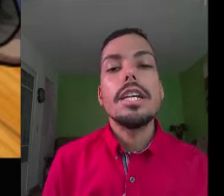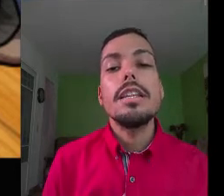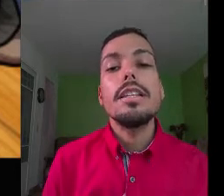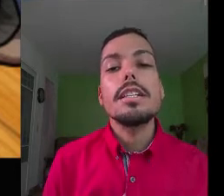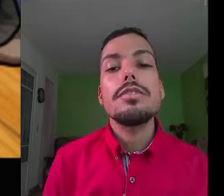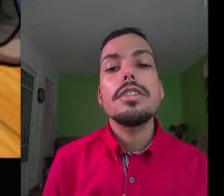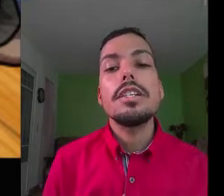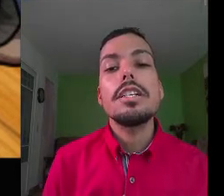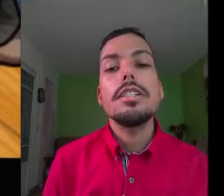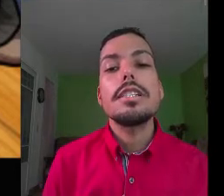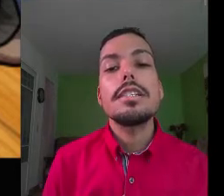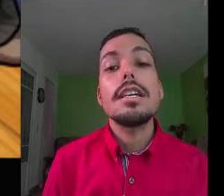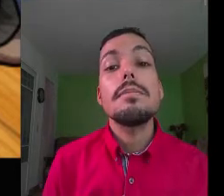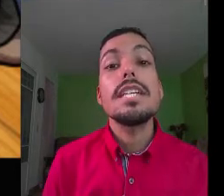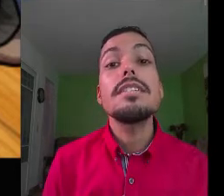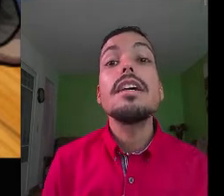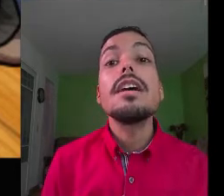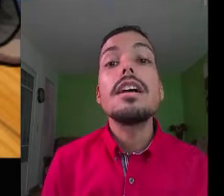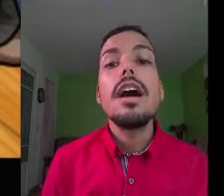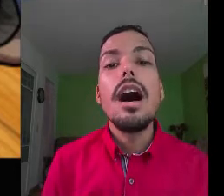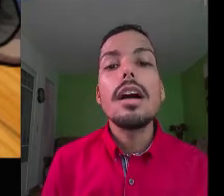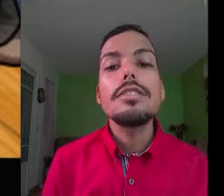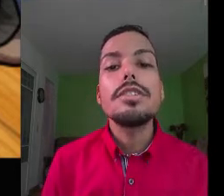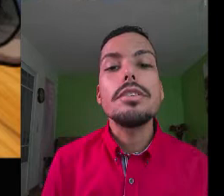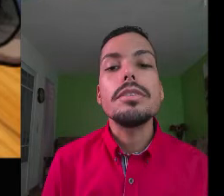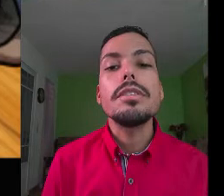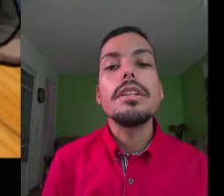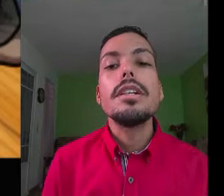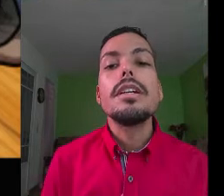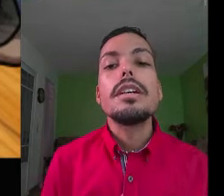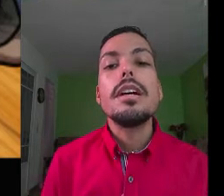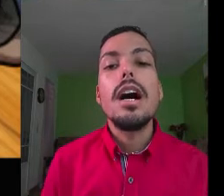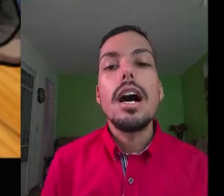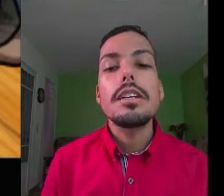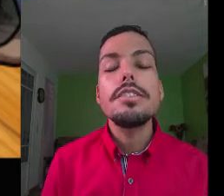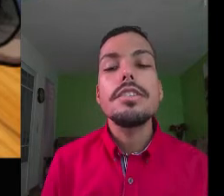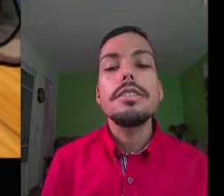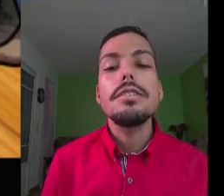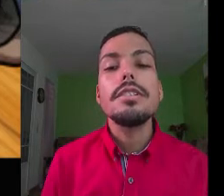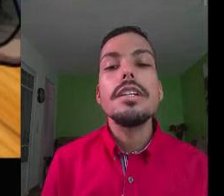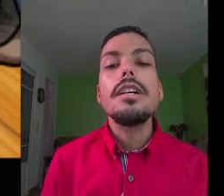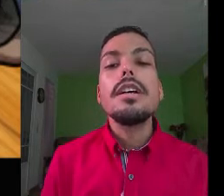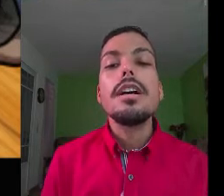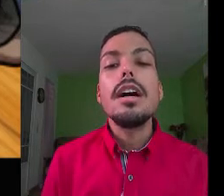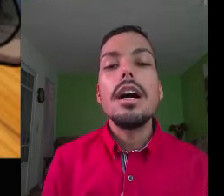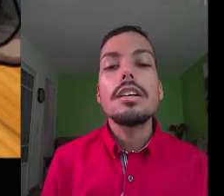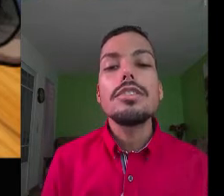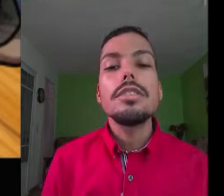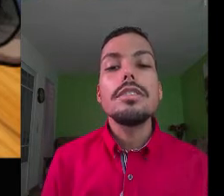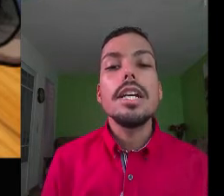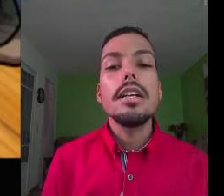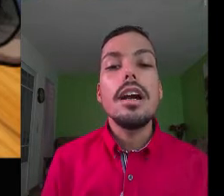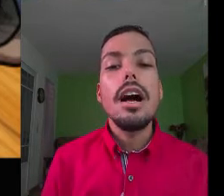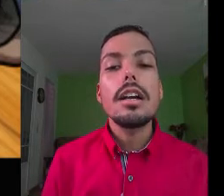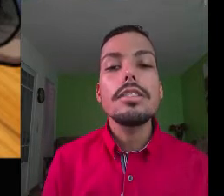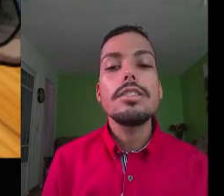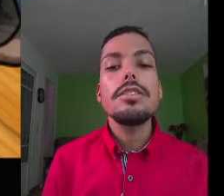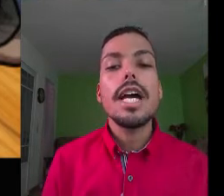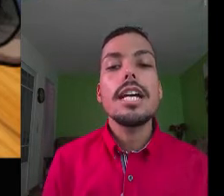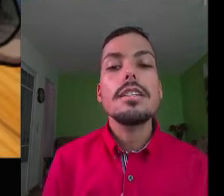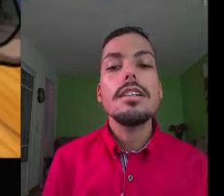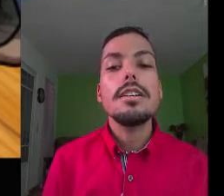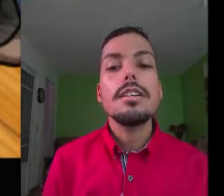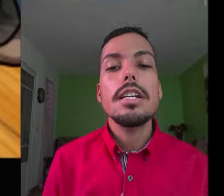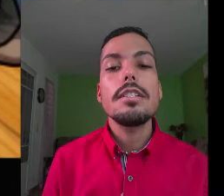Very good. Okay, the next friend here, its name is cockatoo. Cockatoo. Cockatoo, and